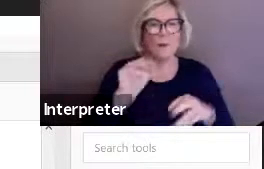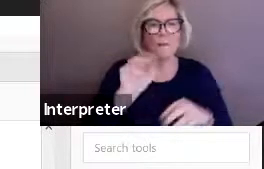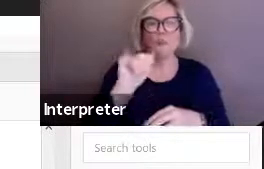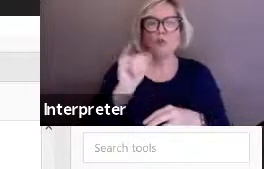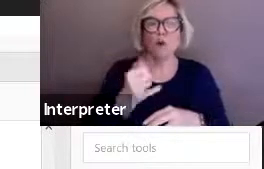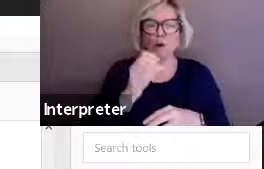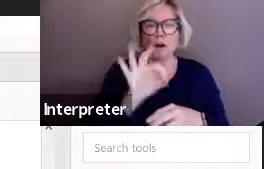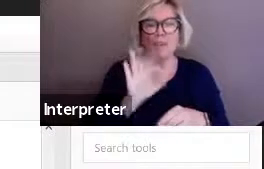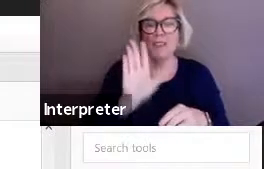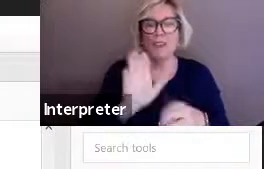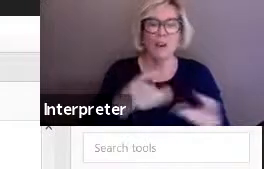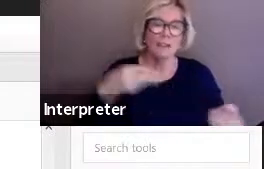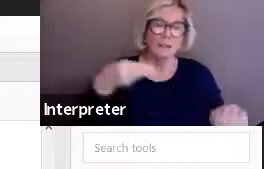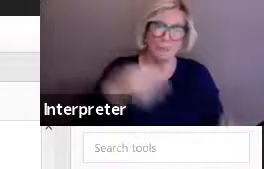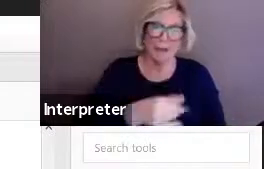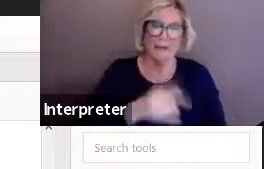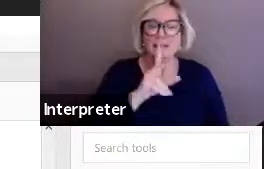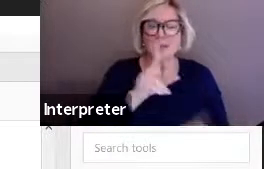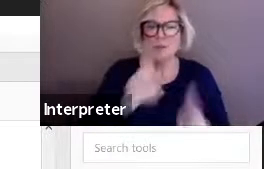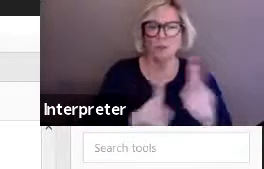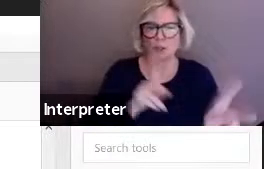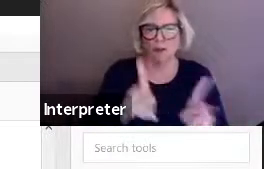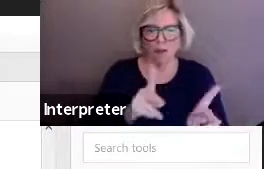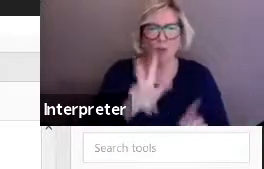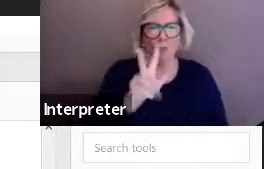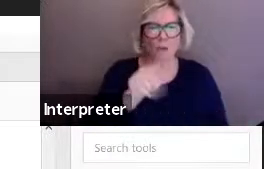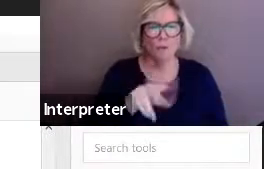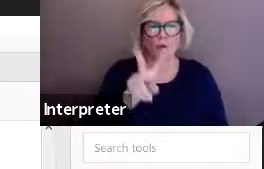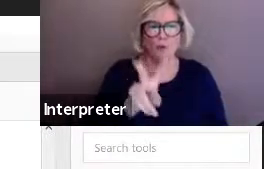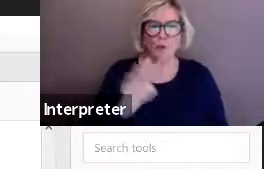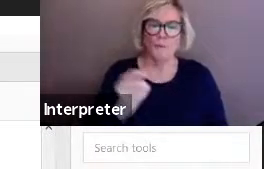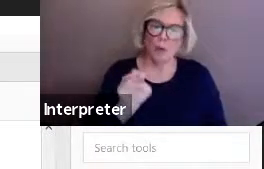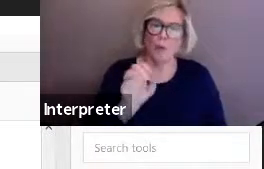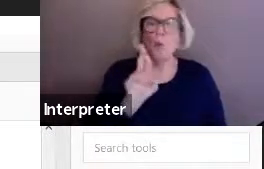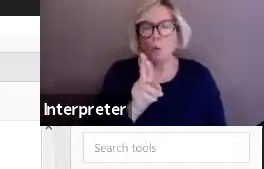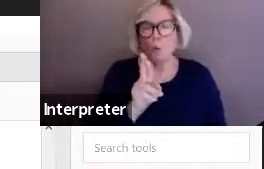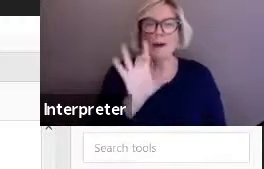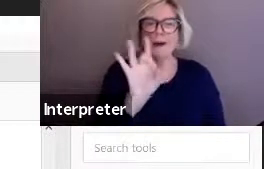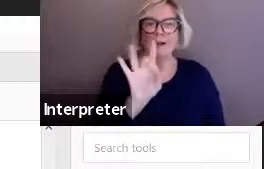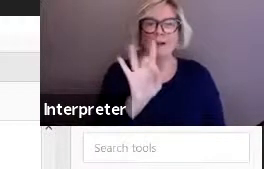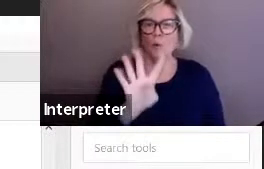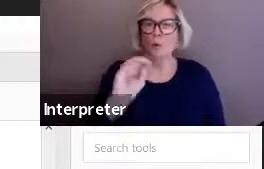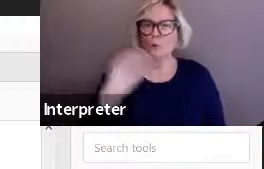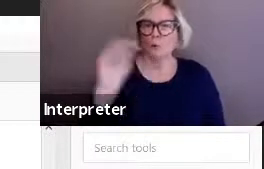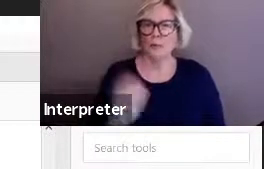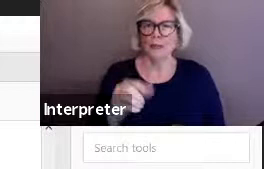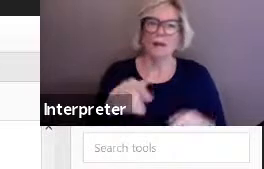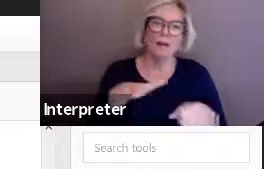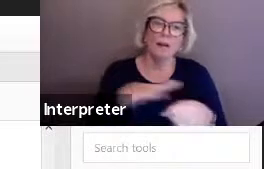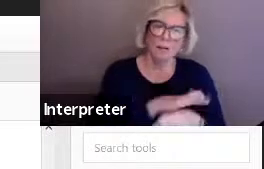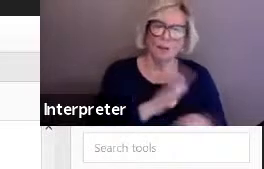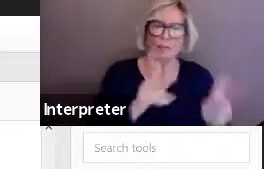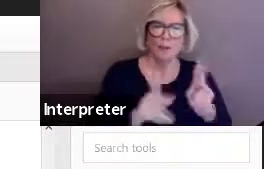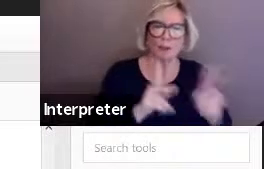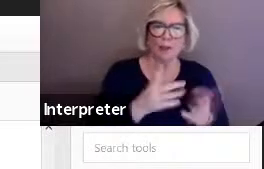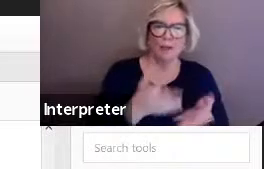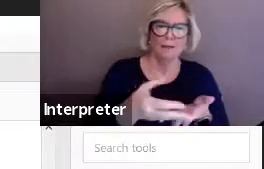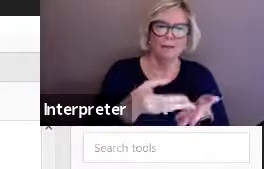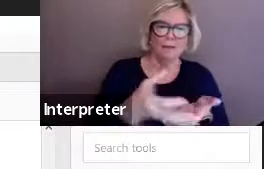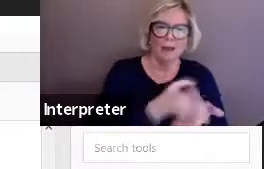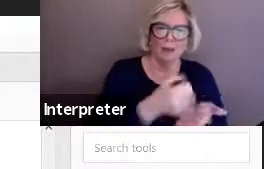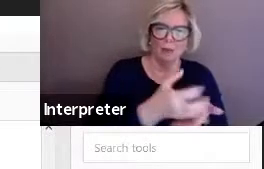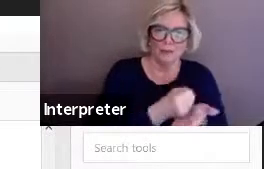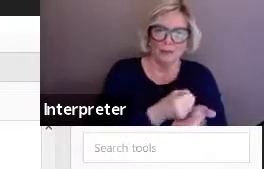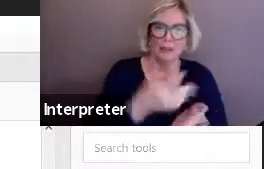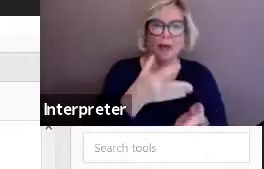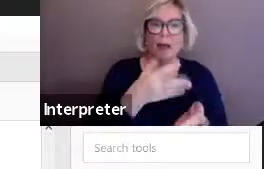covers personnel expenses. 3.2 million or 84% covers regular personnel expenses, and